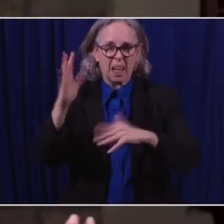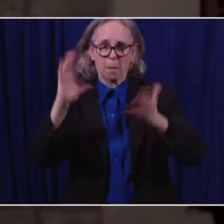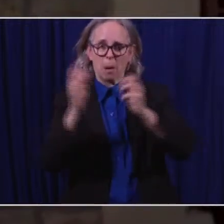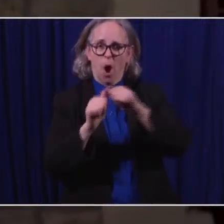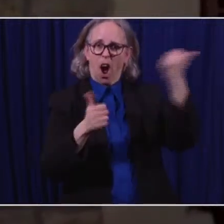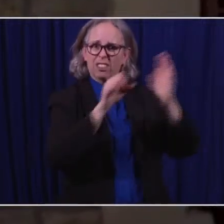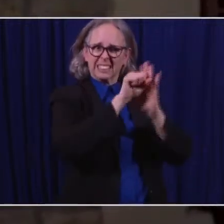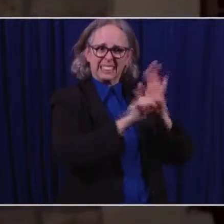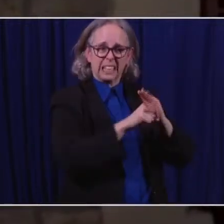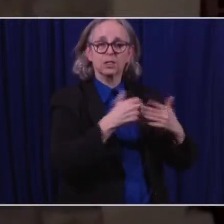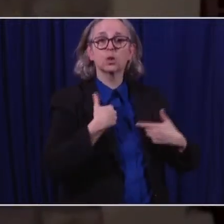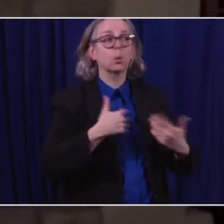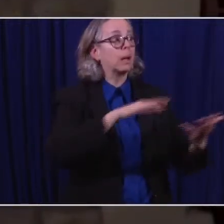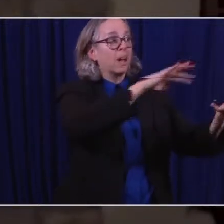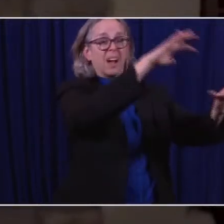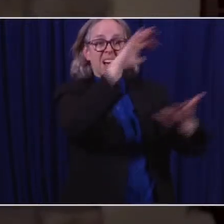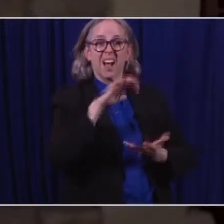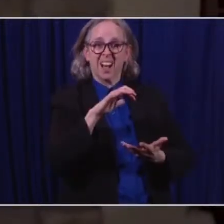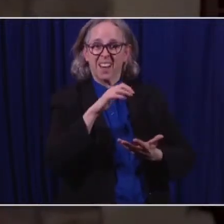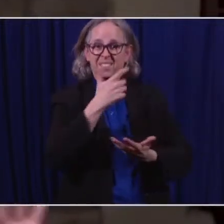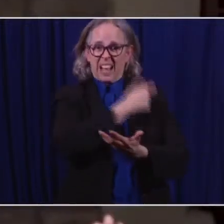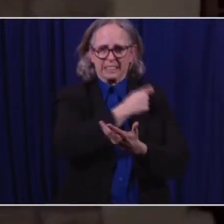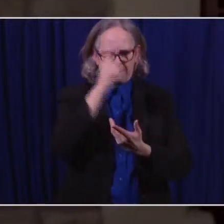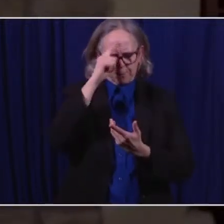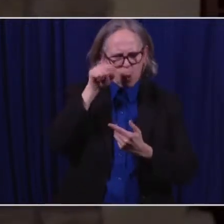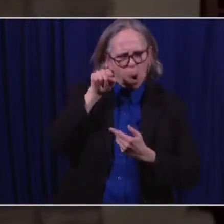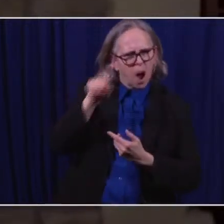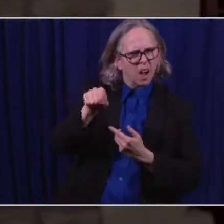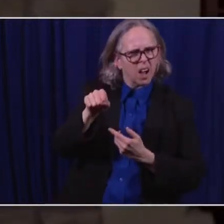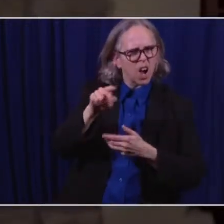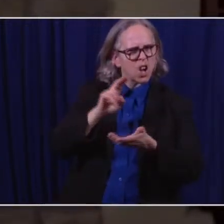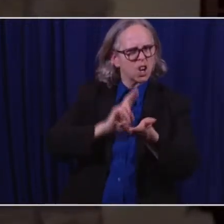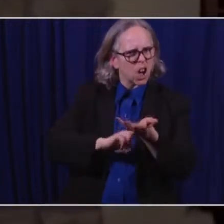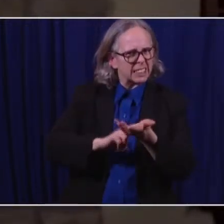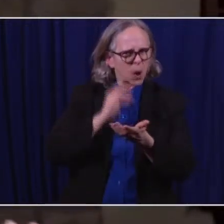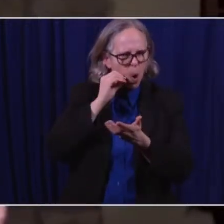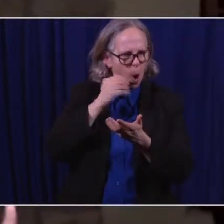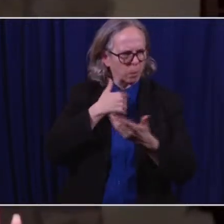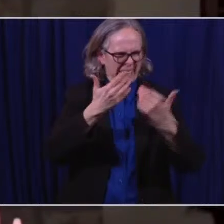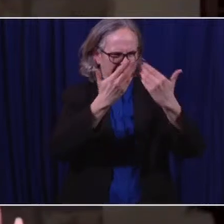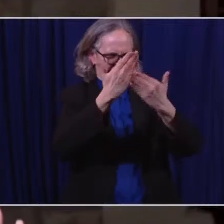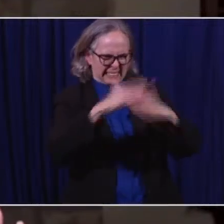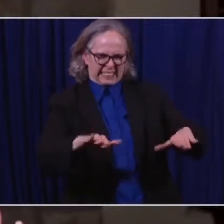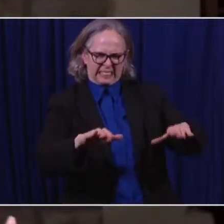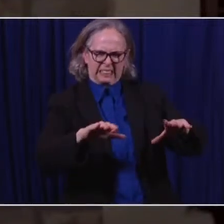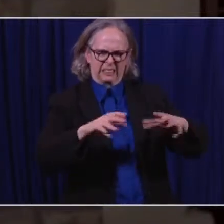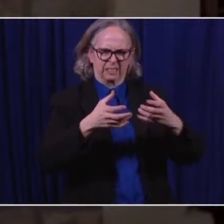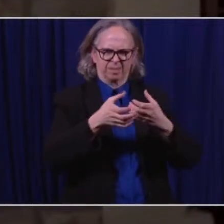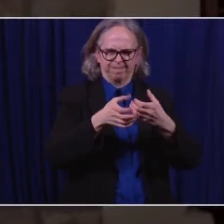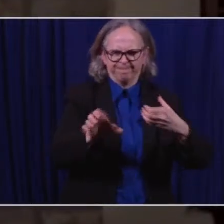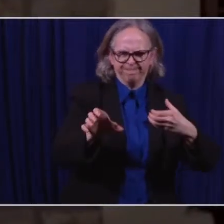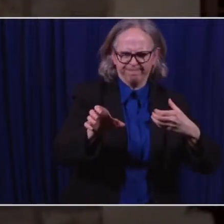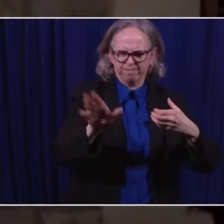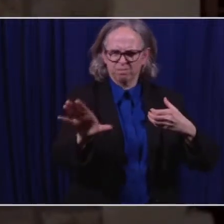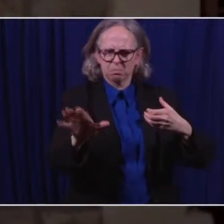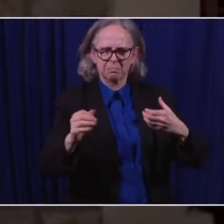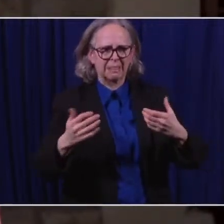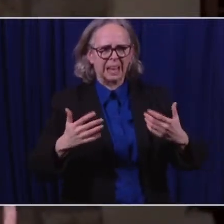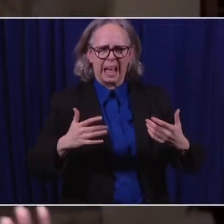those aside. So if you, as I described earlier today, we're happy we did it. It was the right